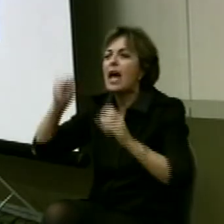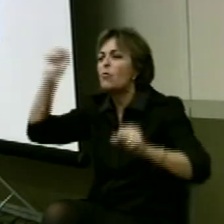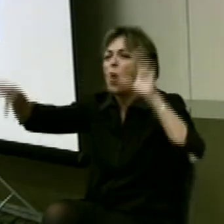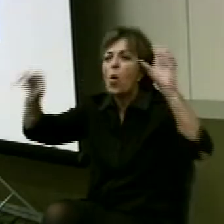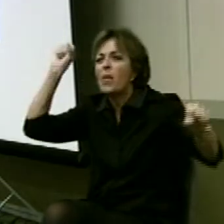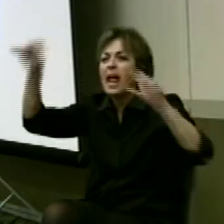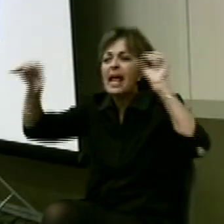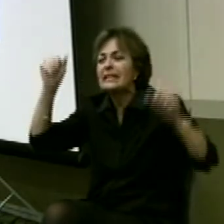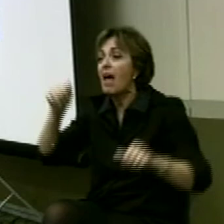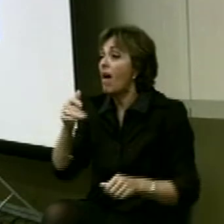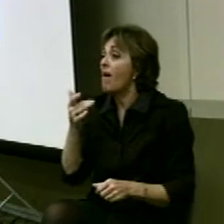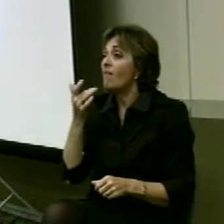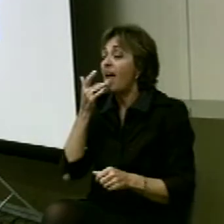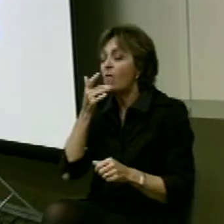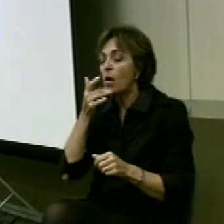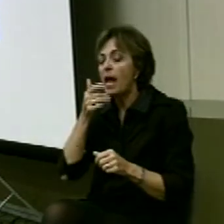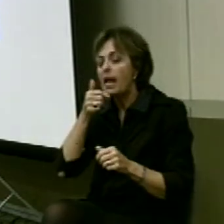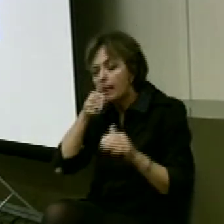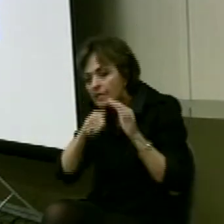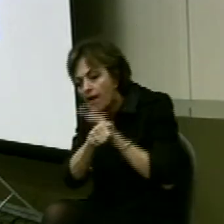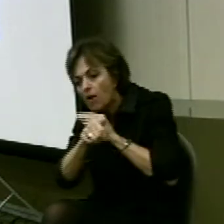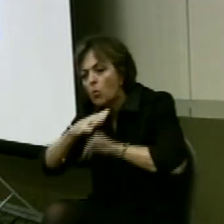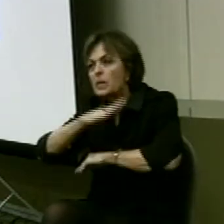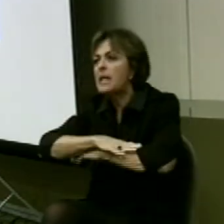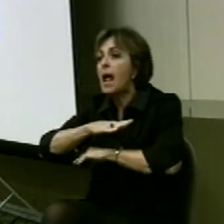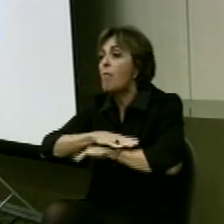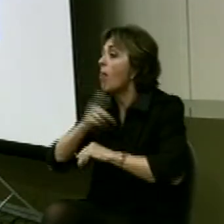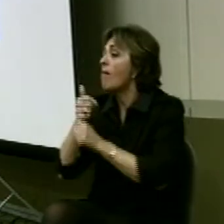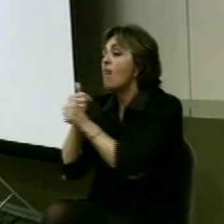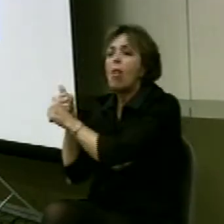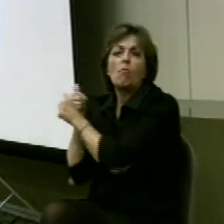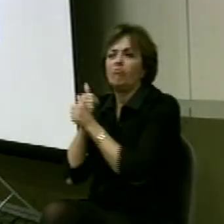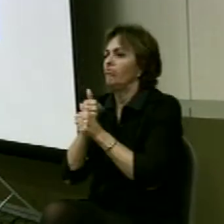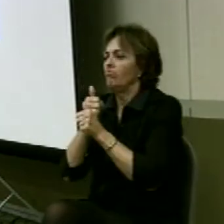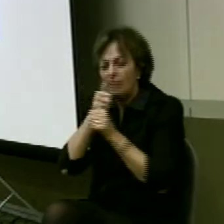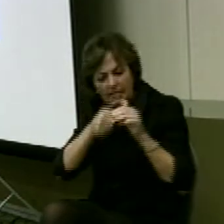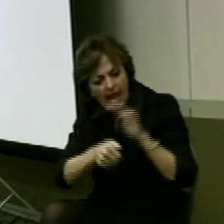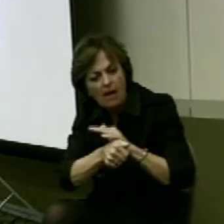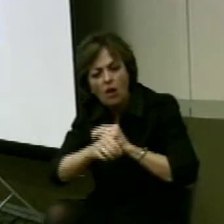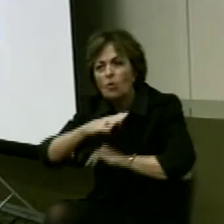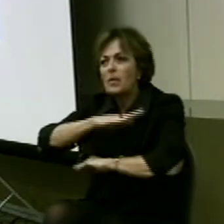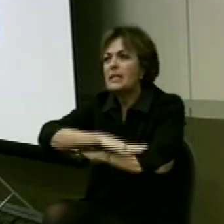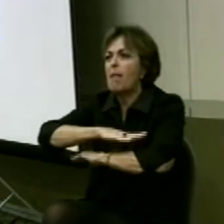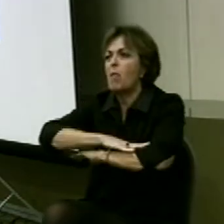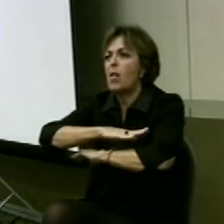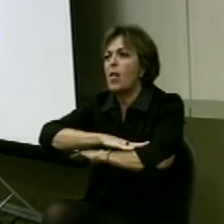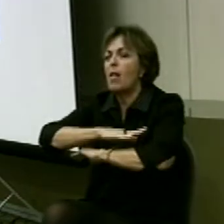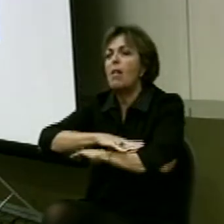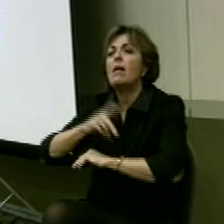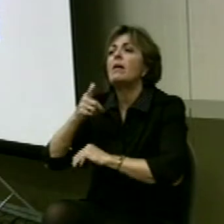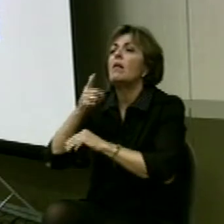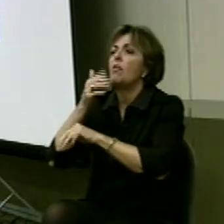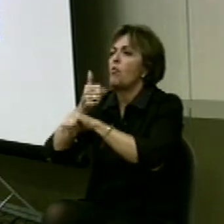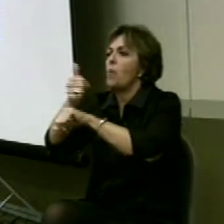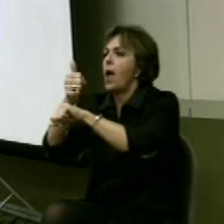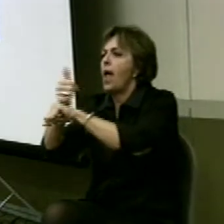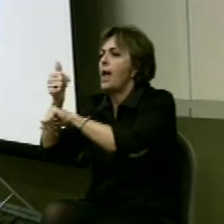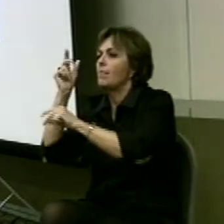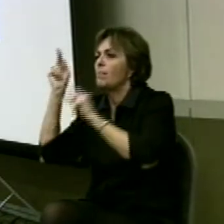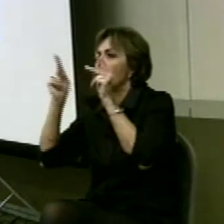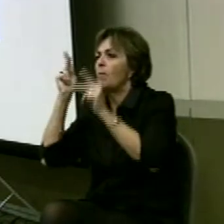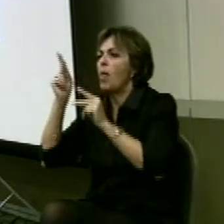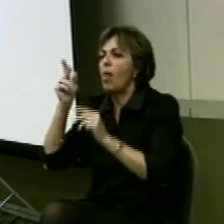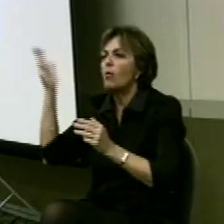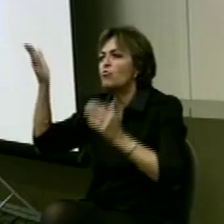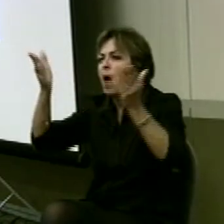throw objects. His favorite thing was to dive under the table all the time. Didn't want to do what everybody else was doing, so he'd dive under the table.